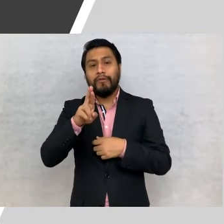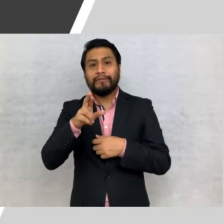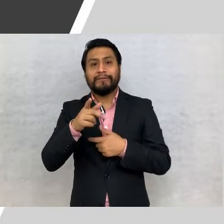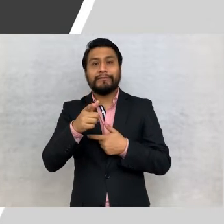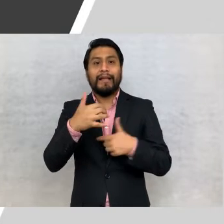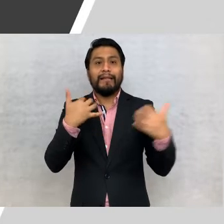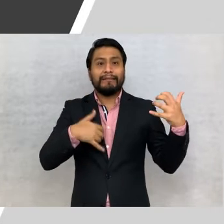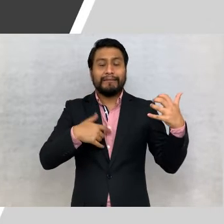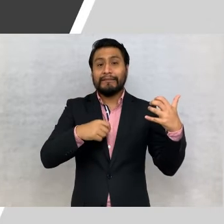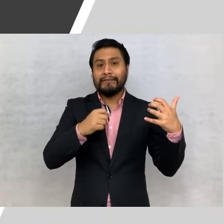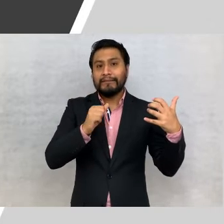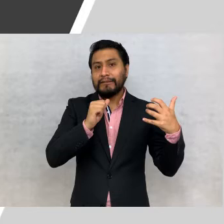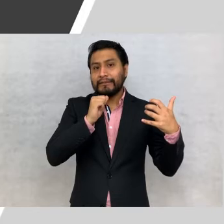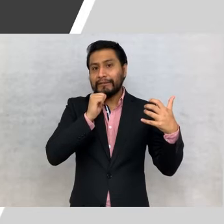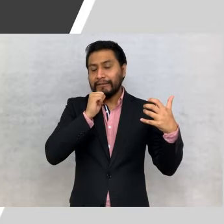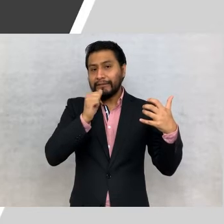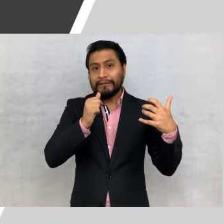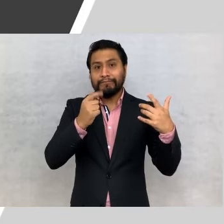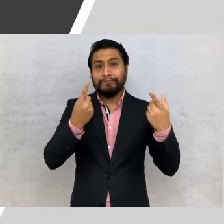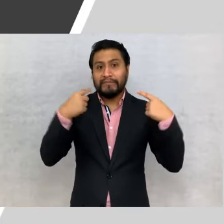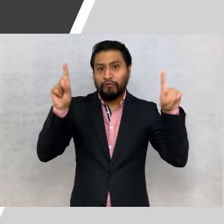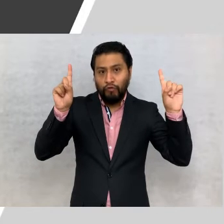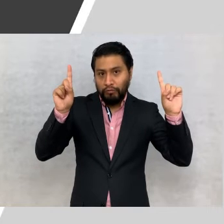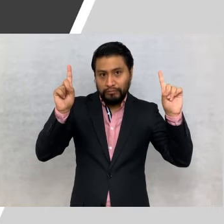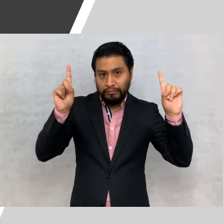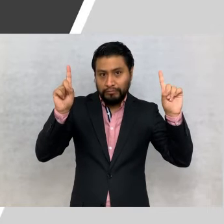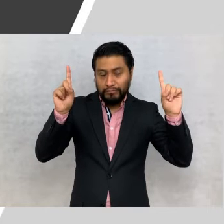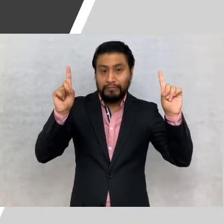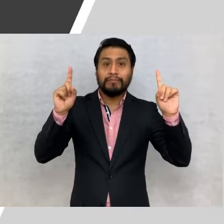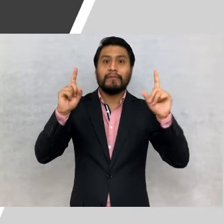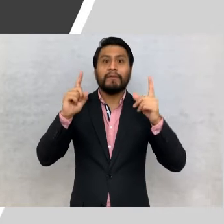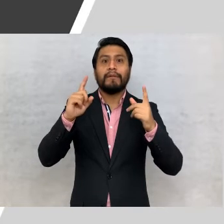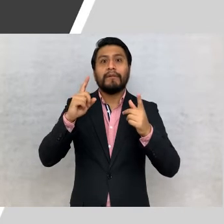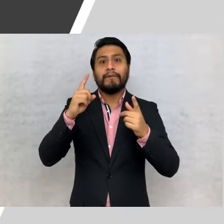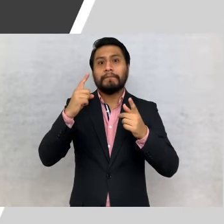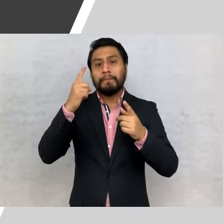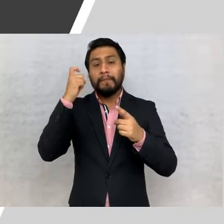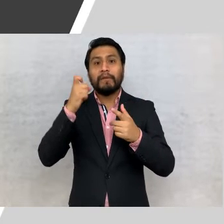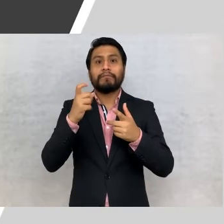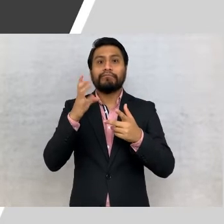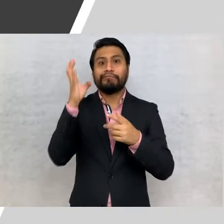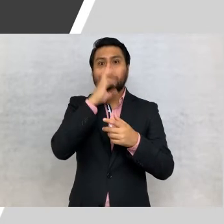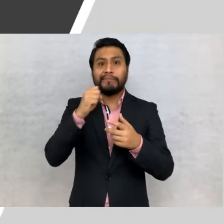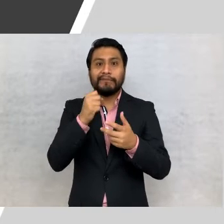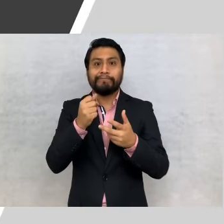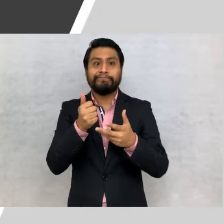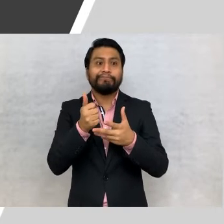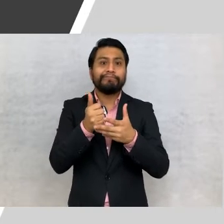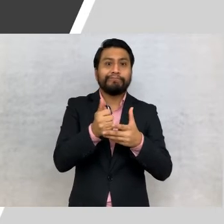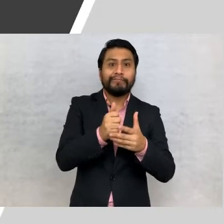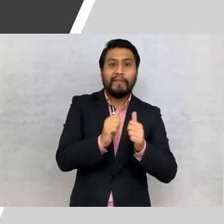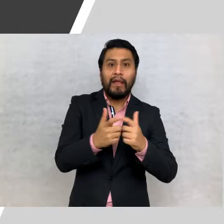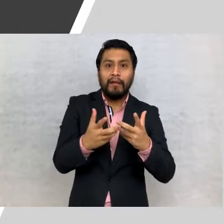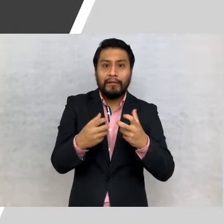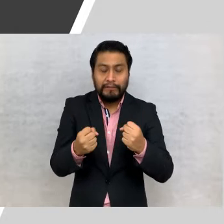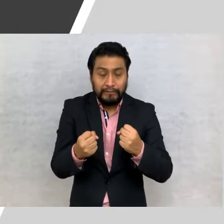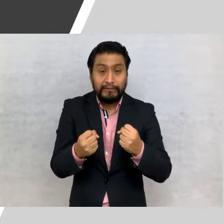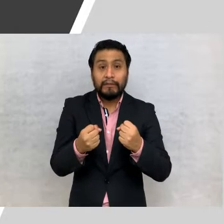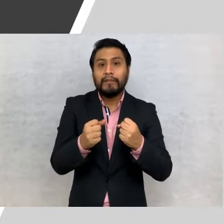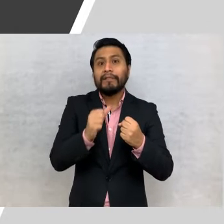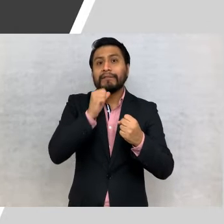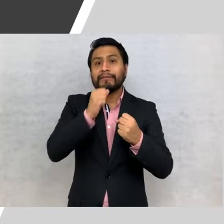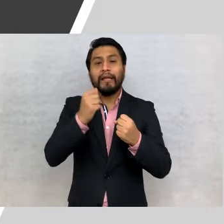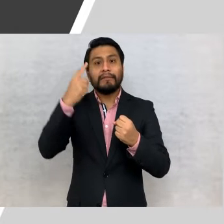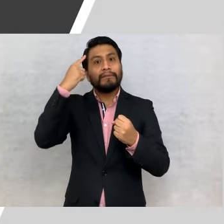due to doubts about the effectiveness of the treatments and not because of the essential